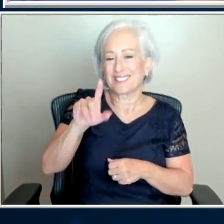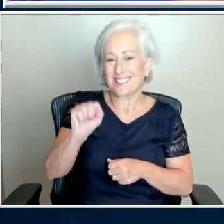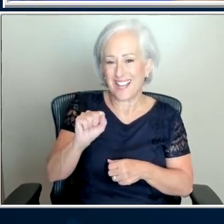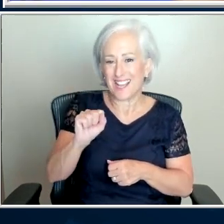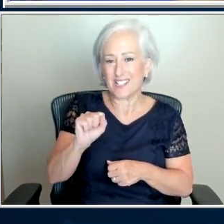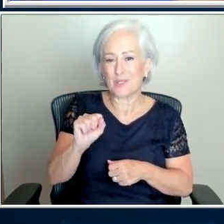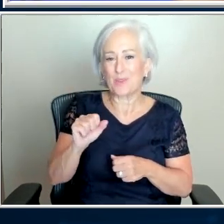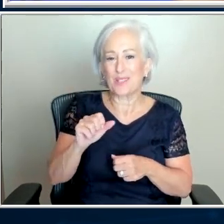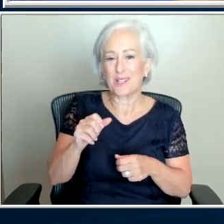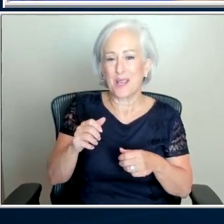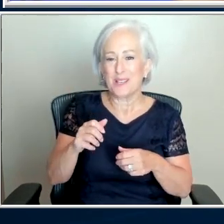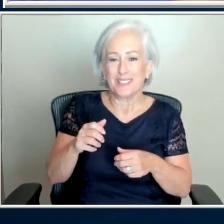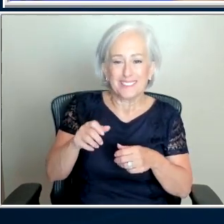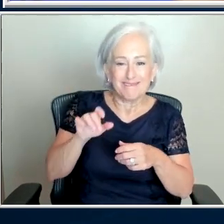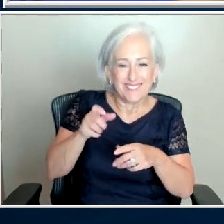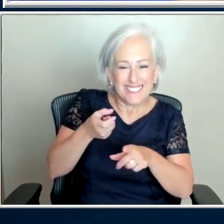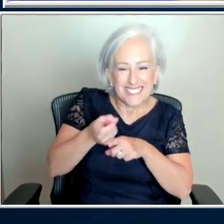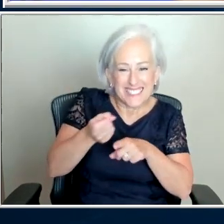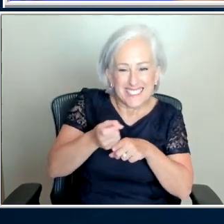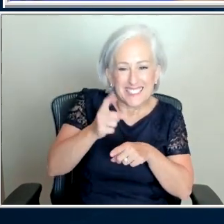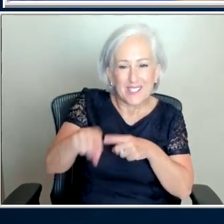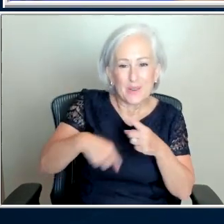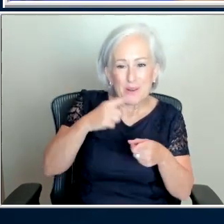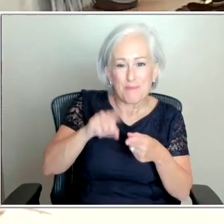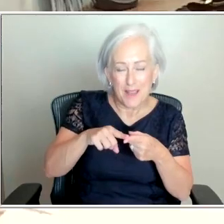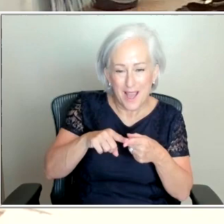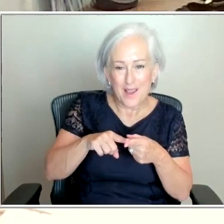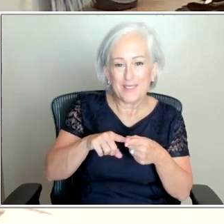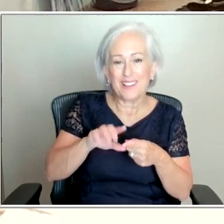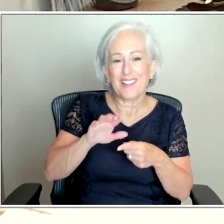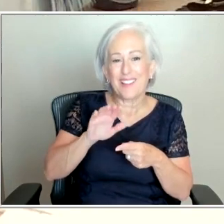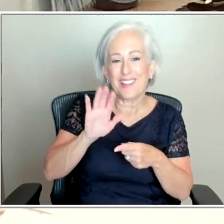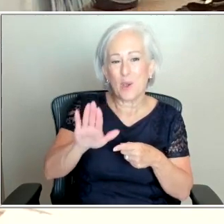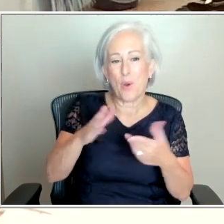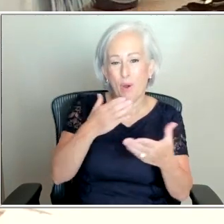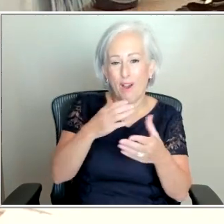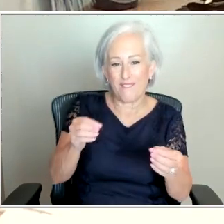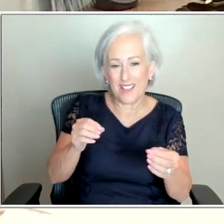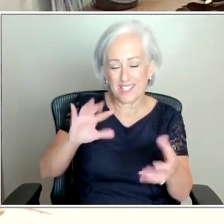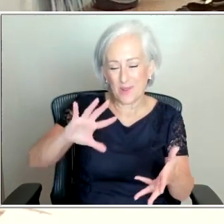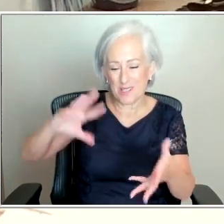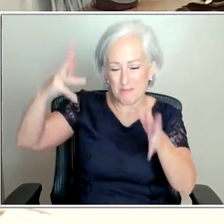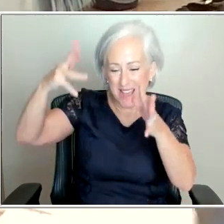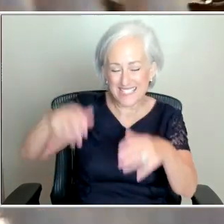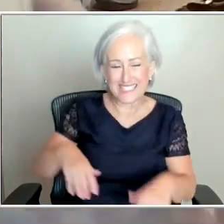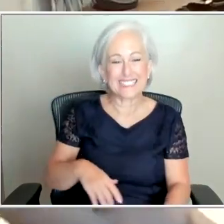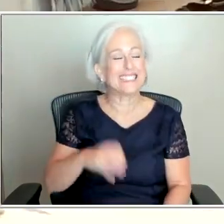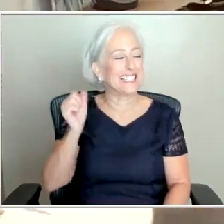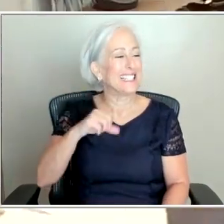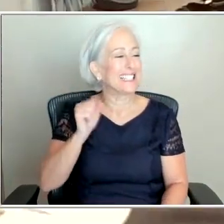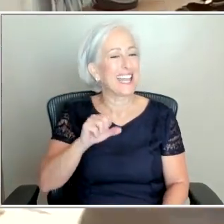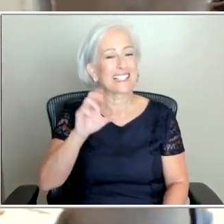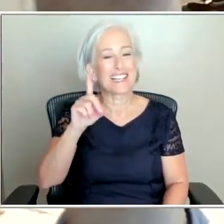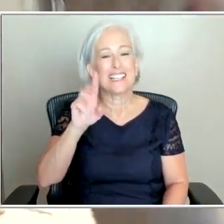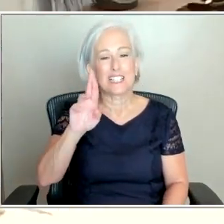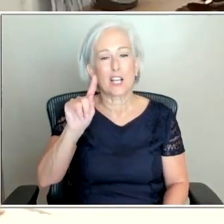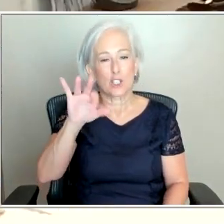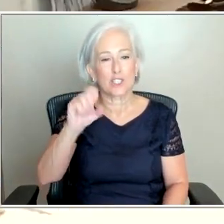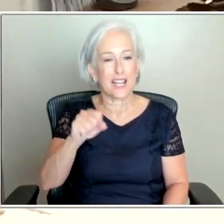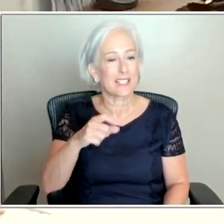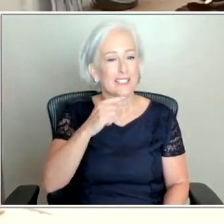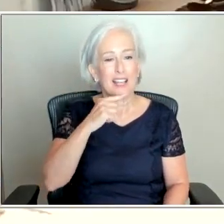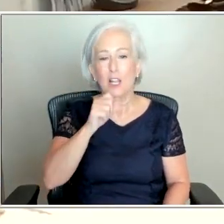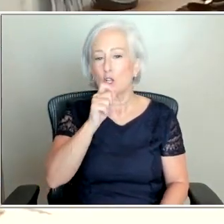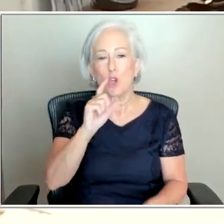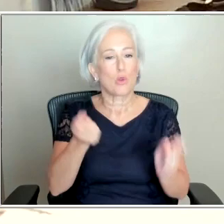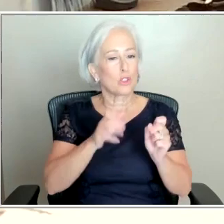true? He was, and yeah, I'm sorry. He said don't change it, but I could put the fake background